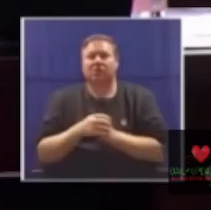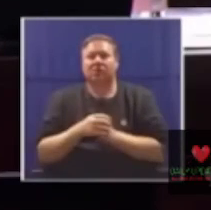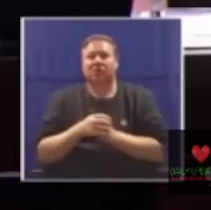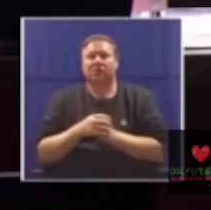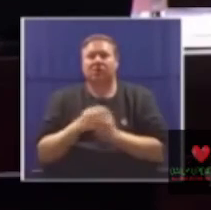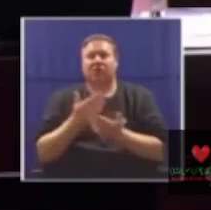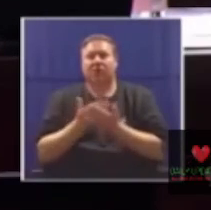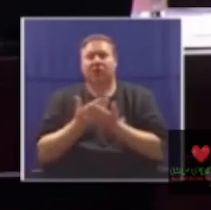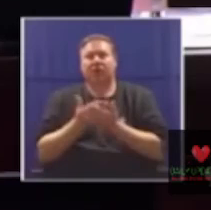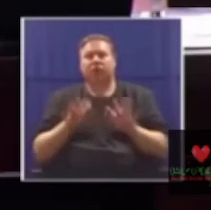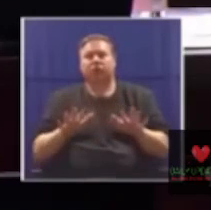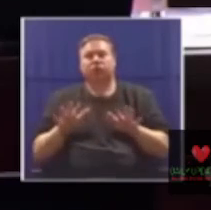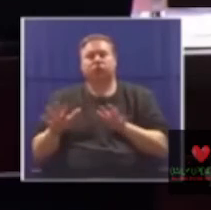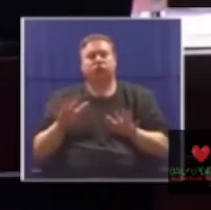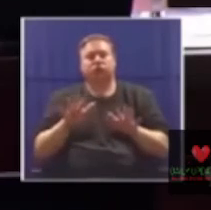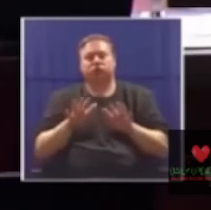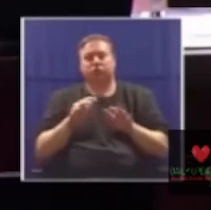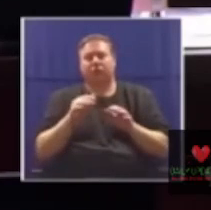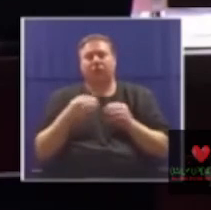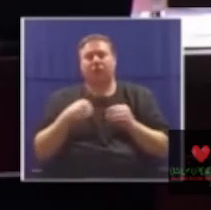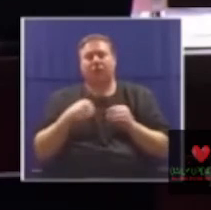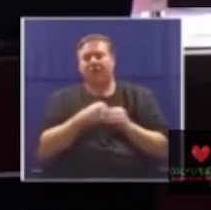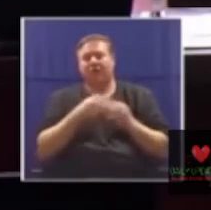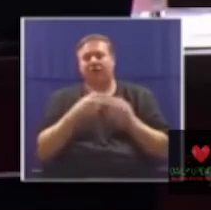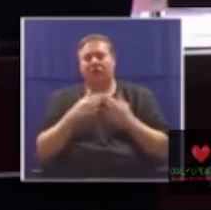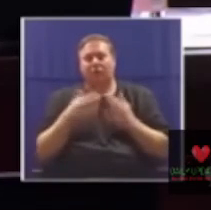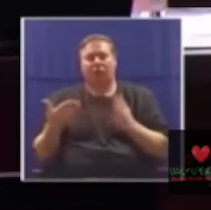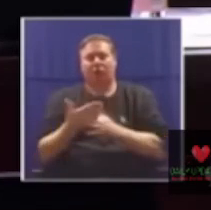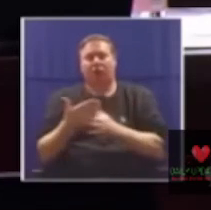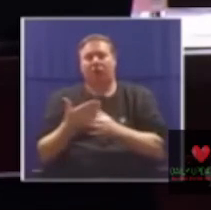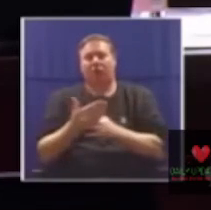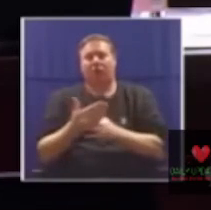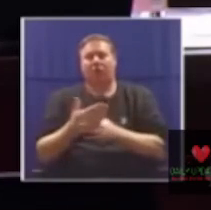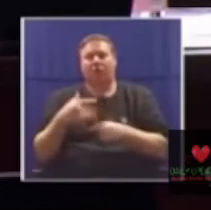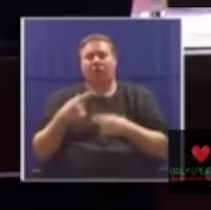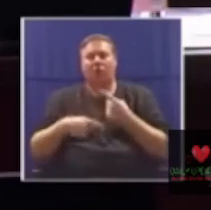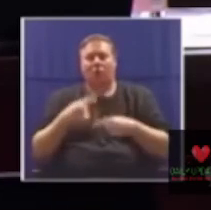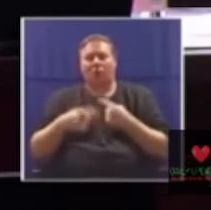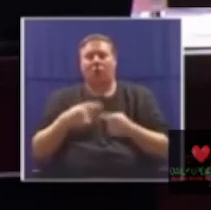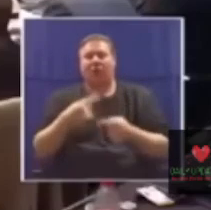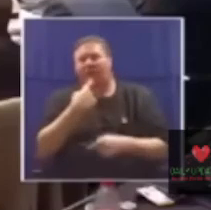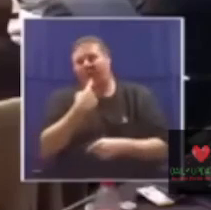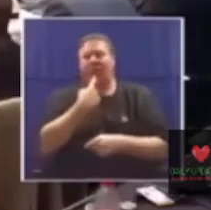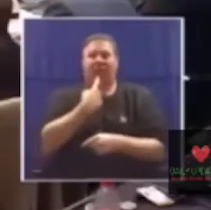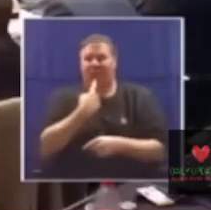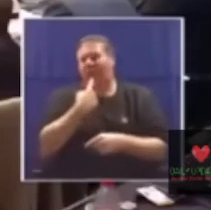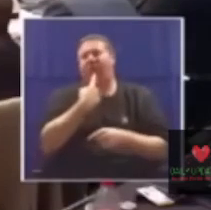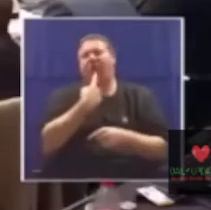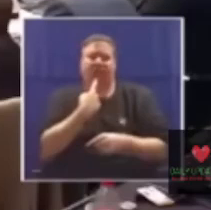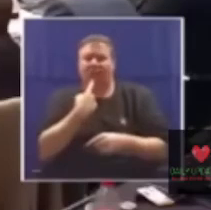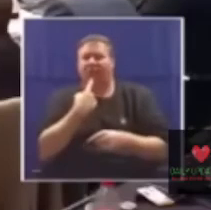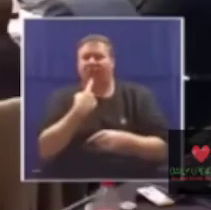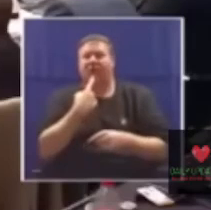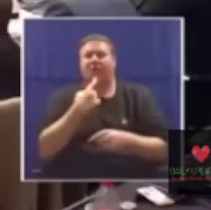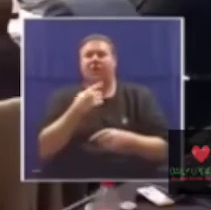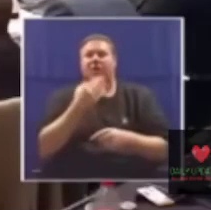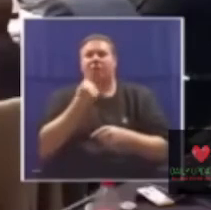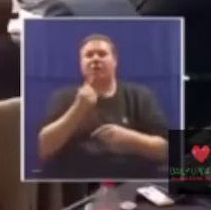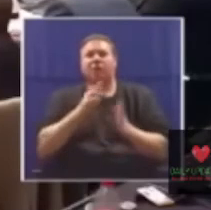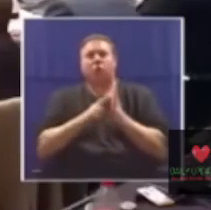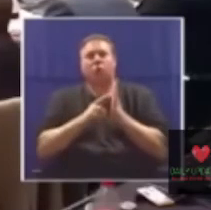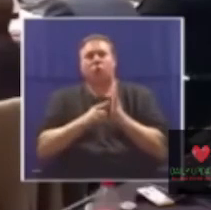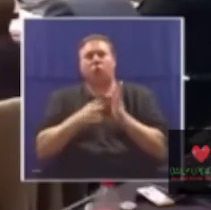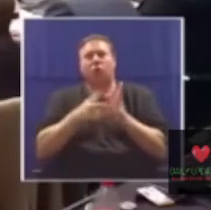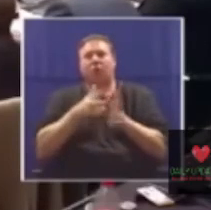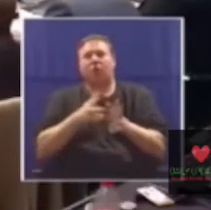House that while interjections are allowed, not ongoing commentary is allowed. Please just observe the room,